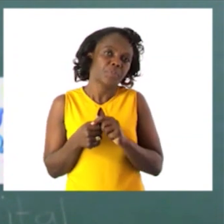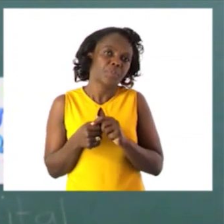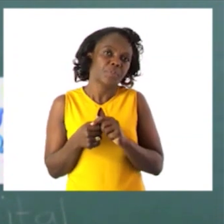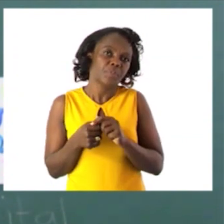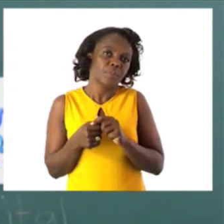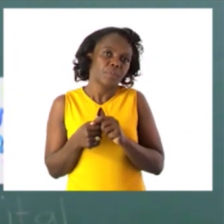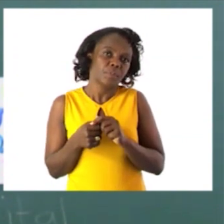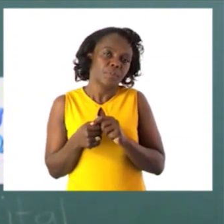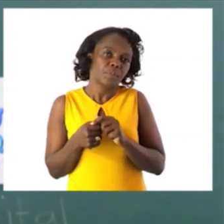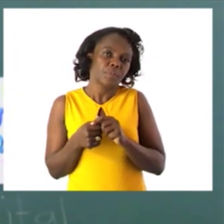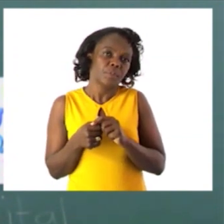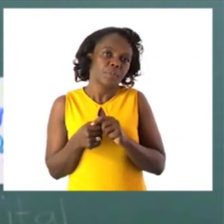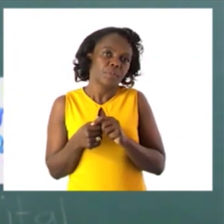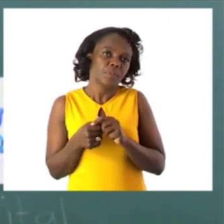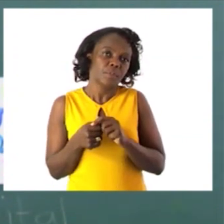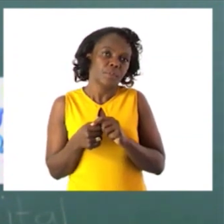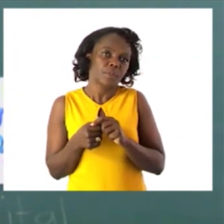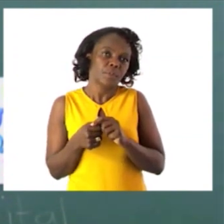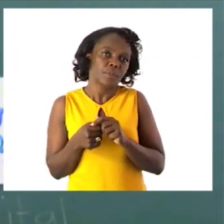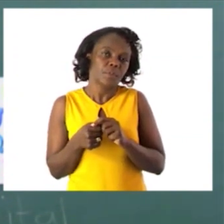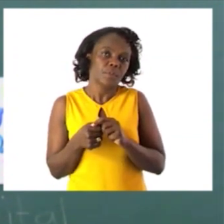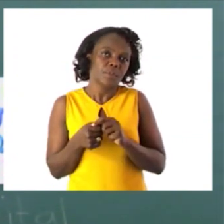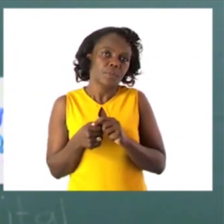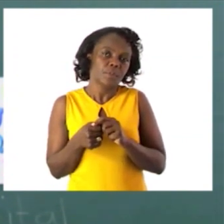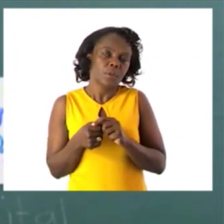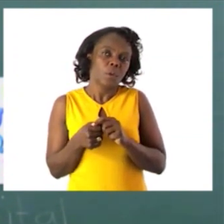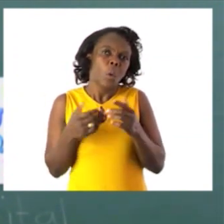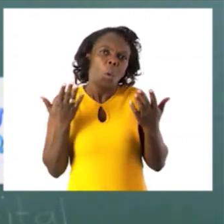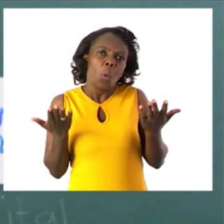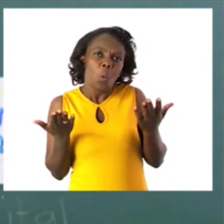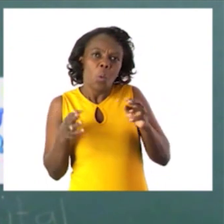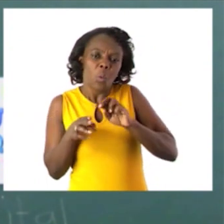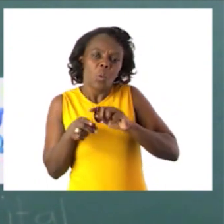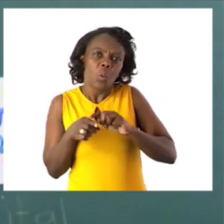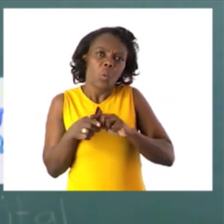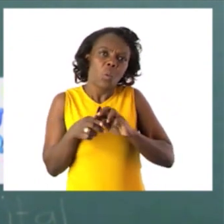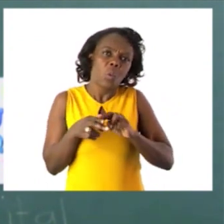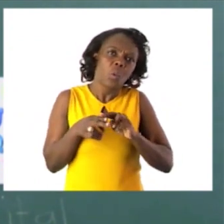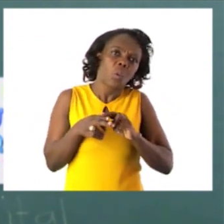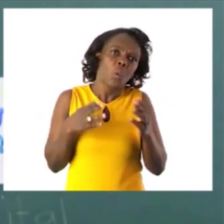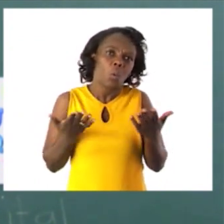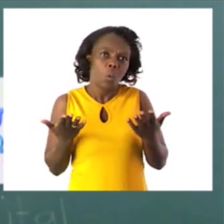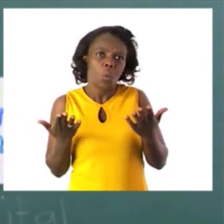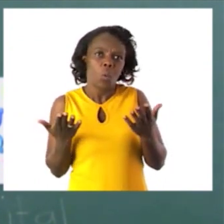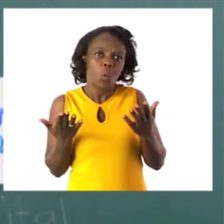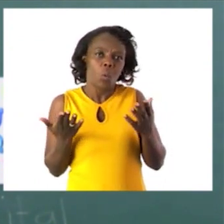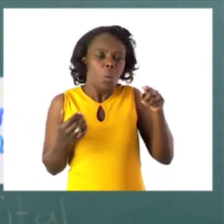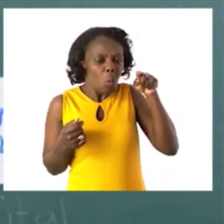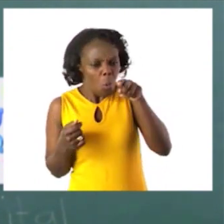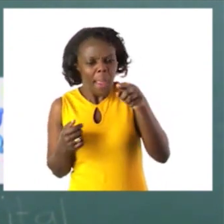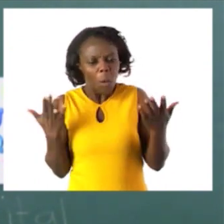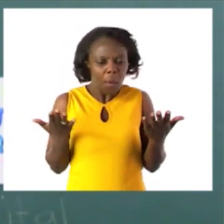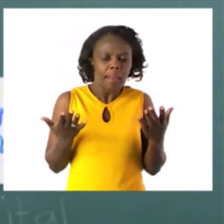is a full stop. Do you know where we use a full stop? We use a full stop like that at the end of